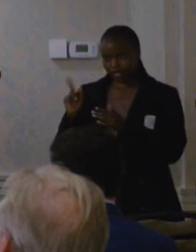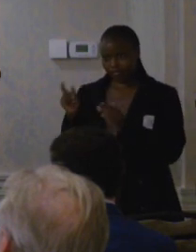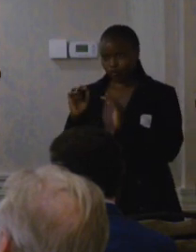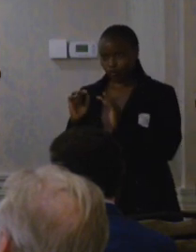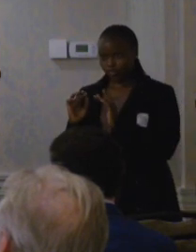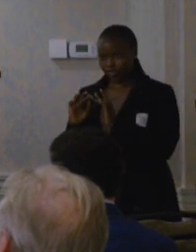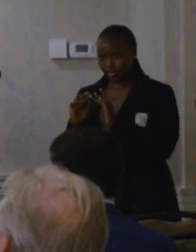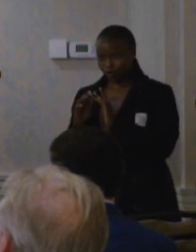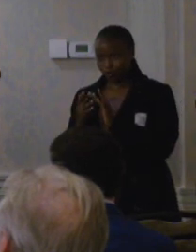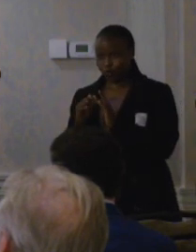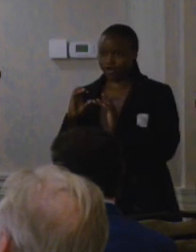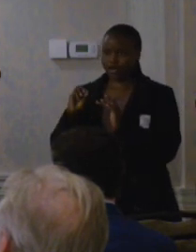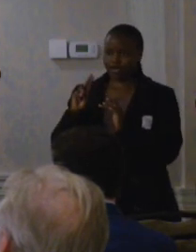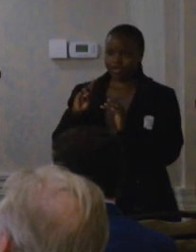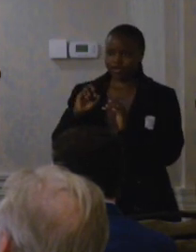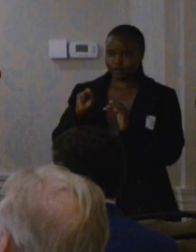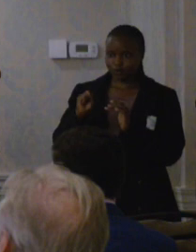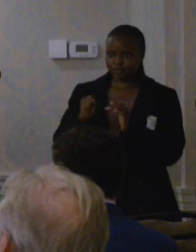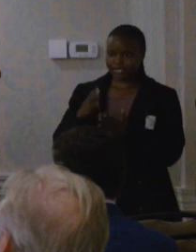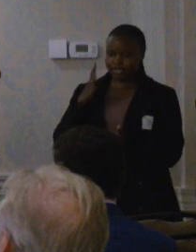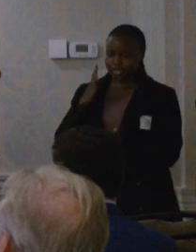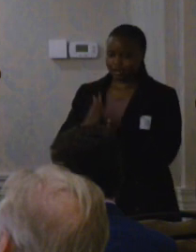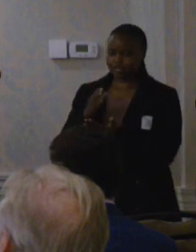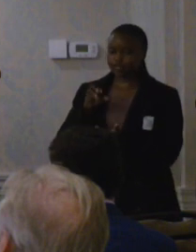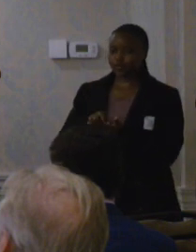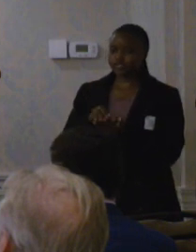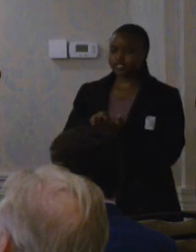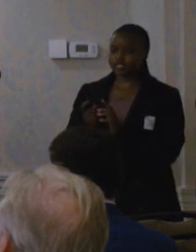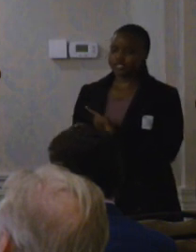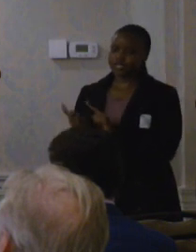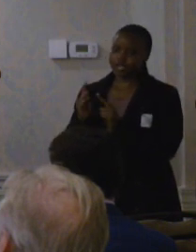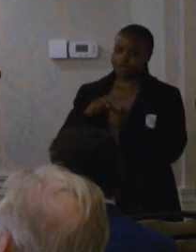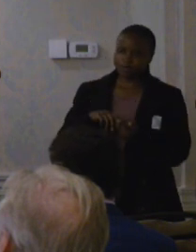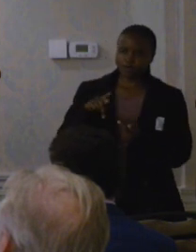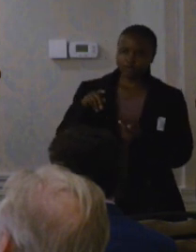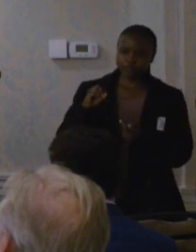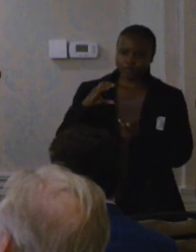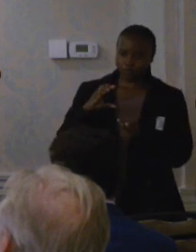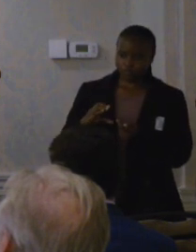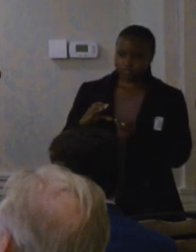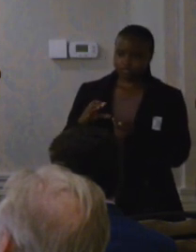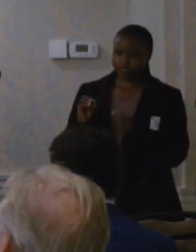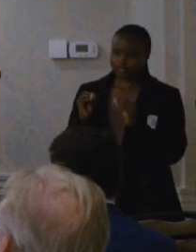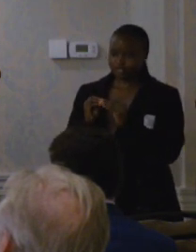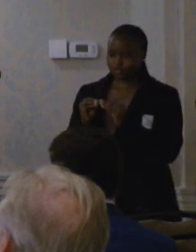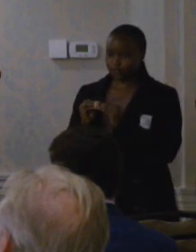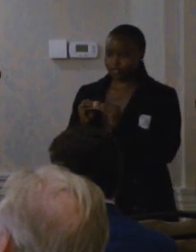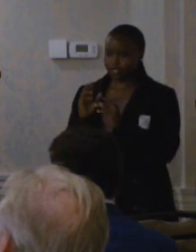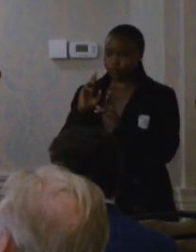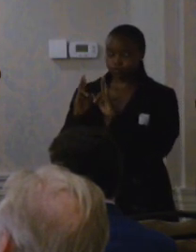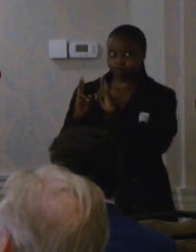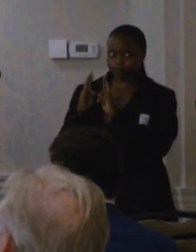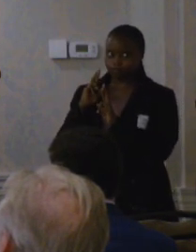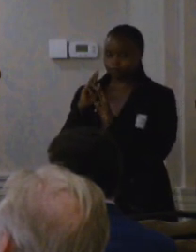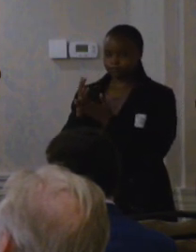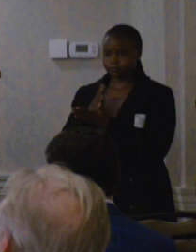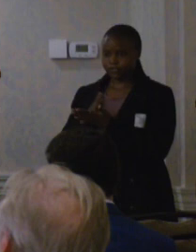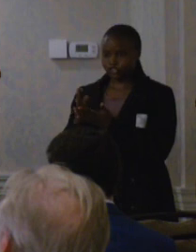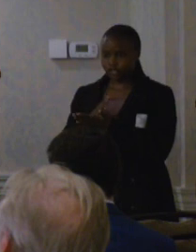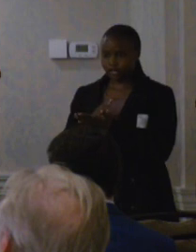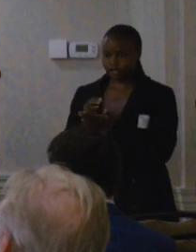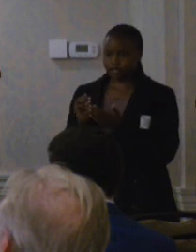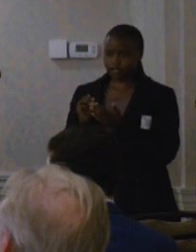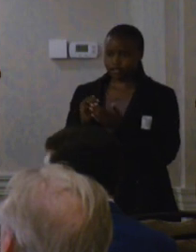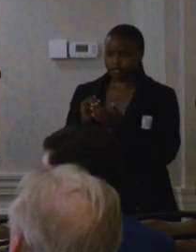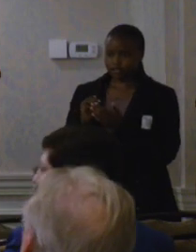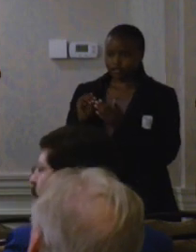with the real context, and they come back with the online POC session and to reflect and to sharing, and it's